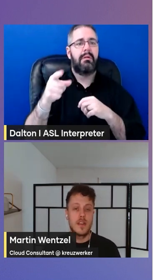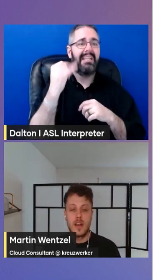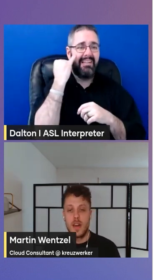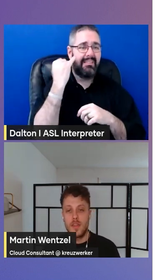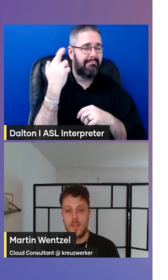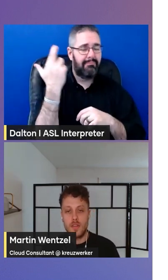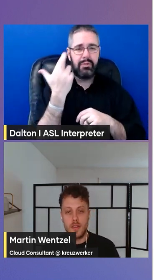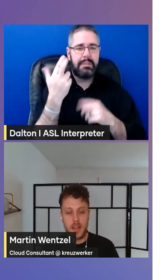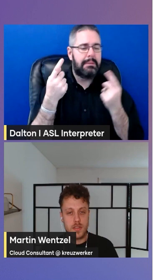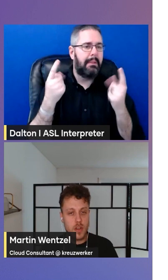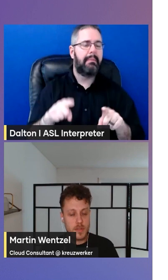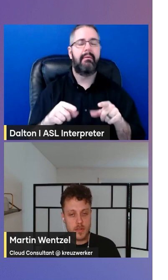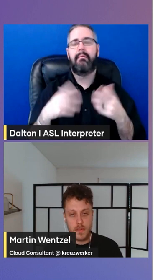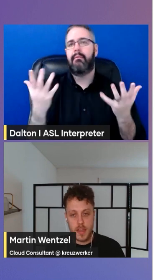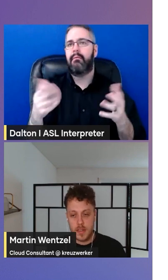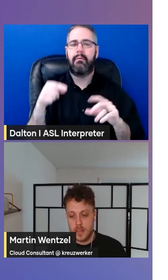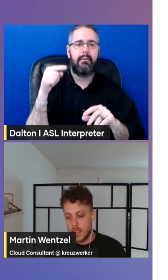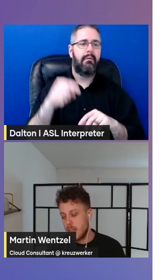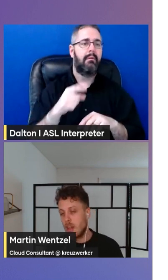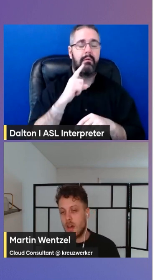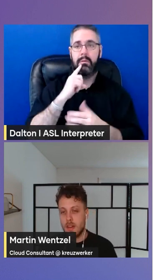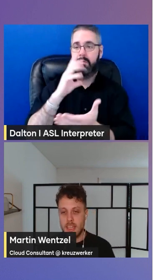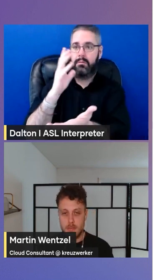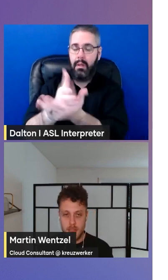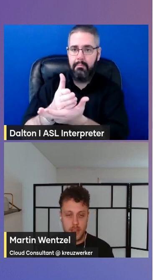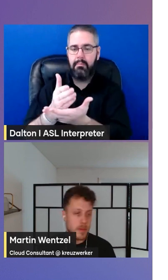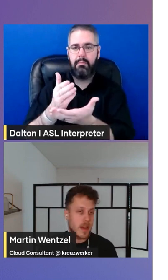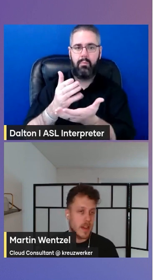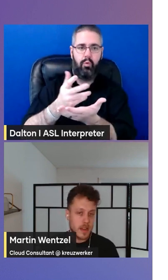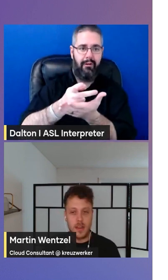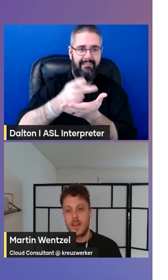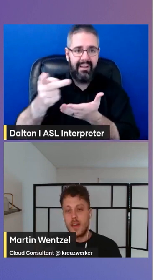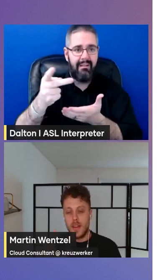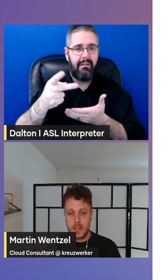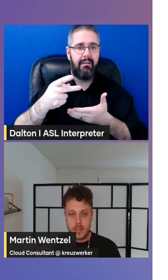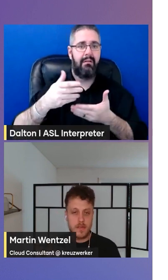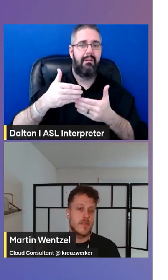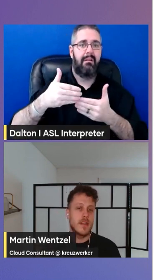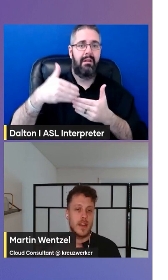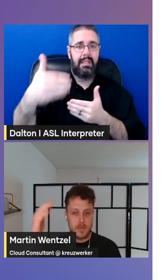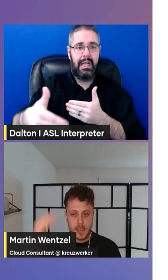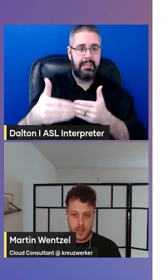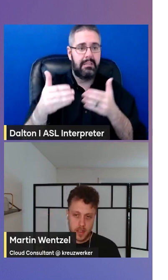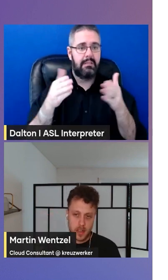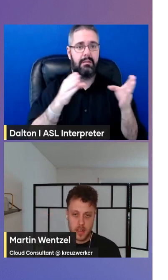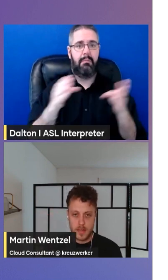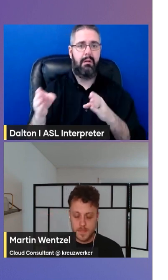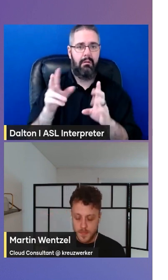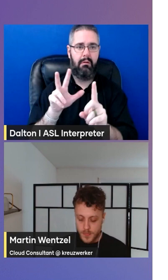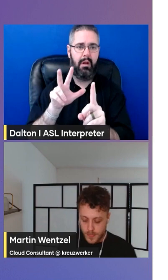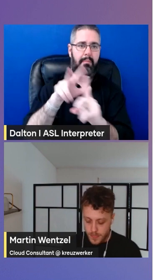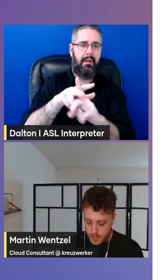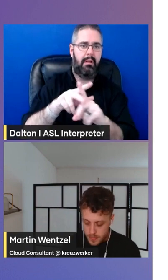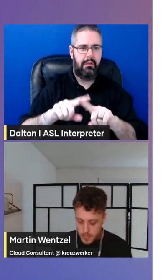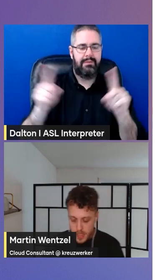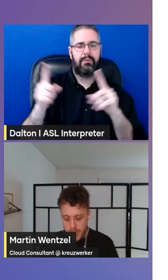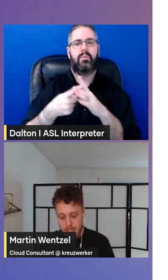reason the container stops or fails, on the next plan apply, there's a diff and it's being started again.